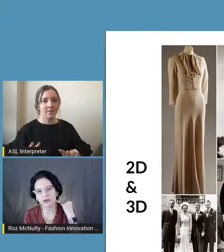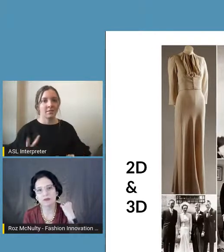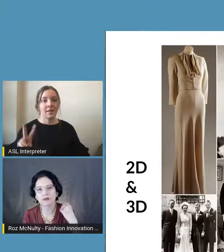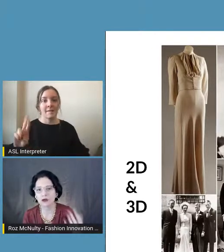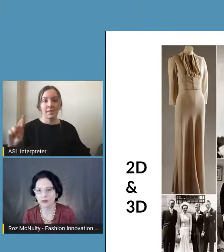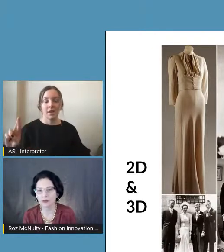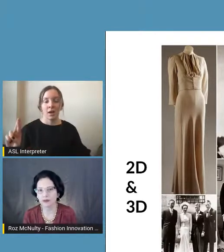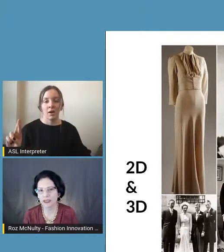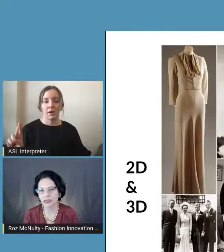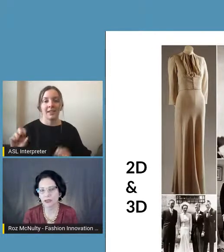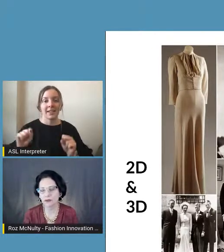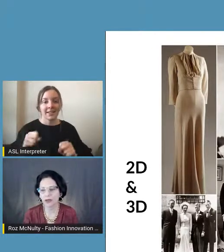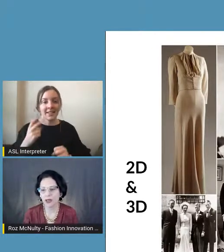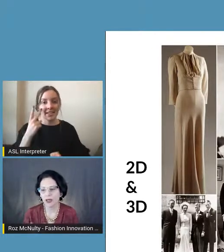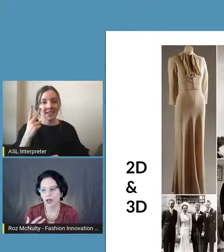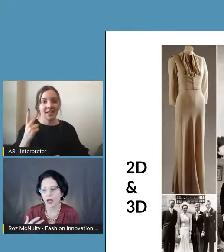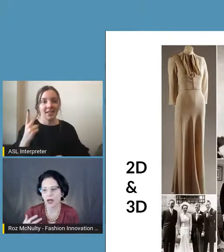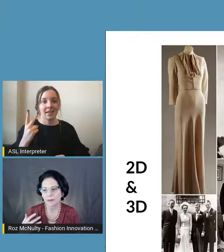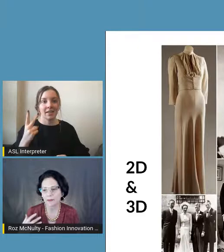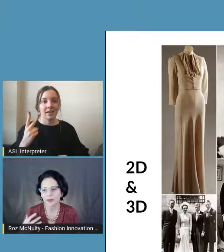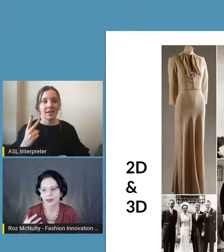of buttons on the sleeve.